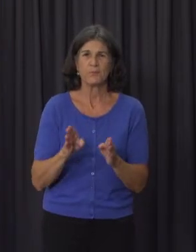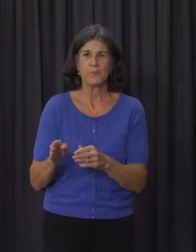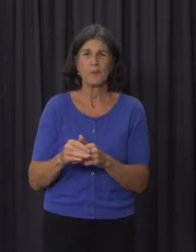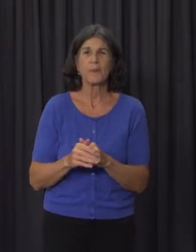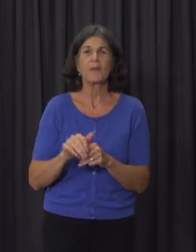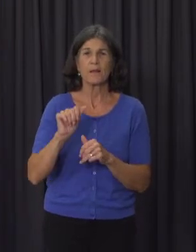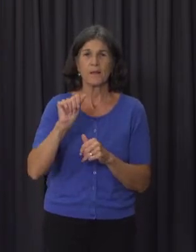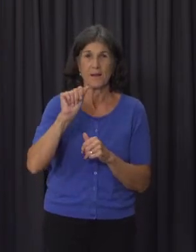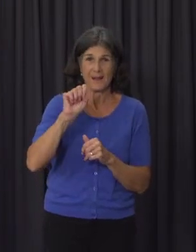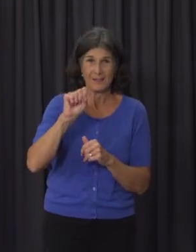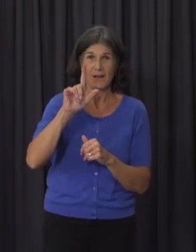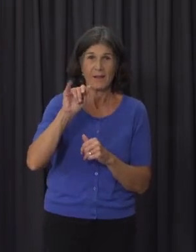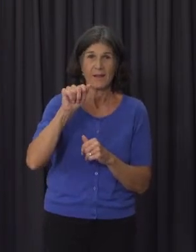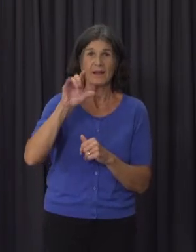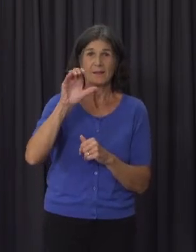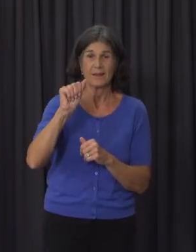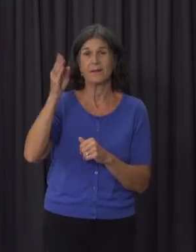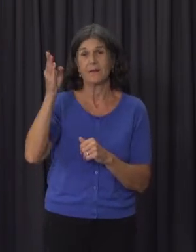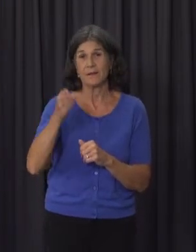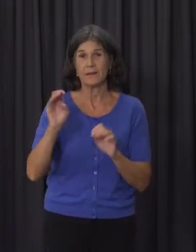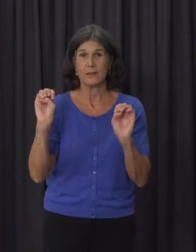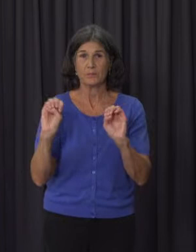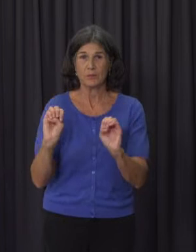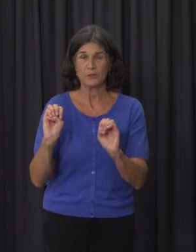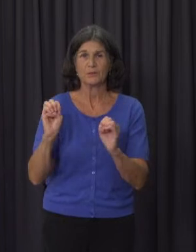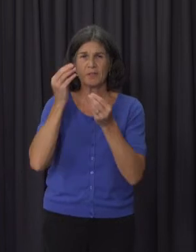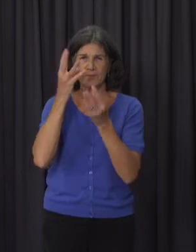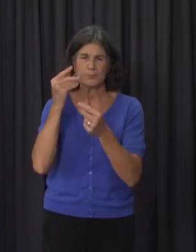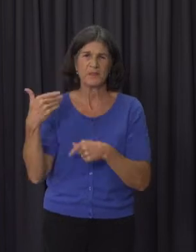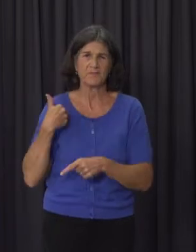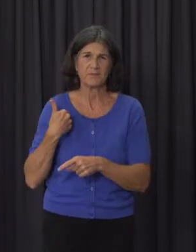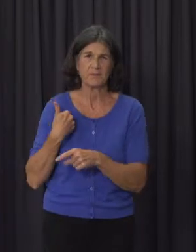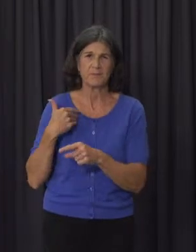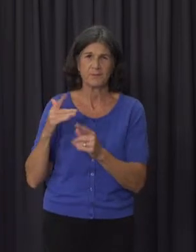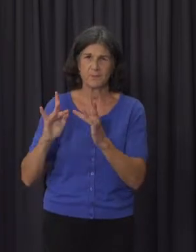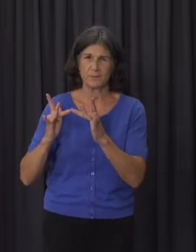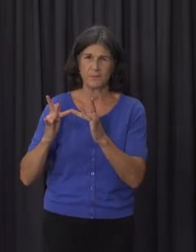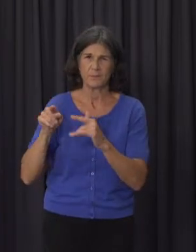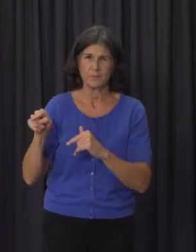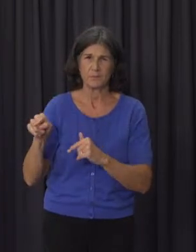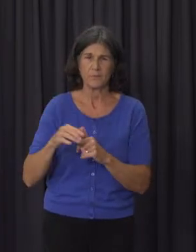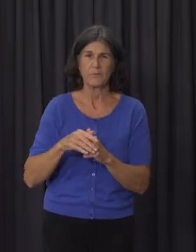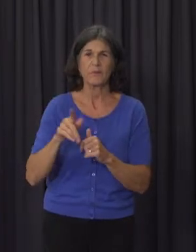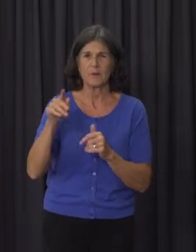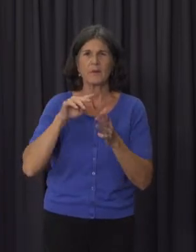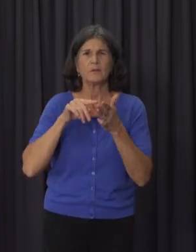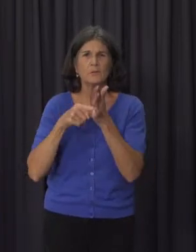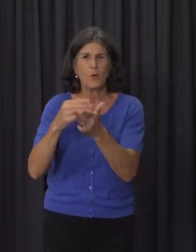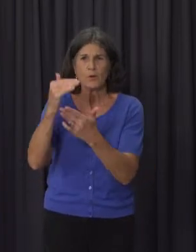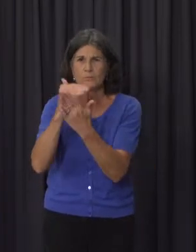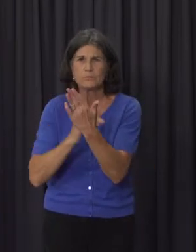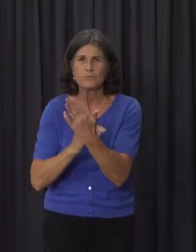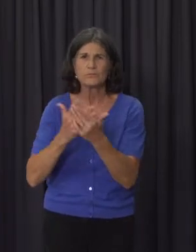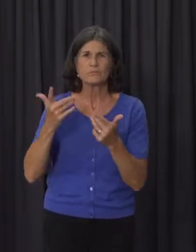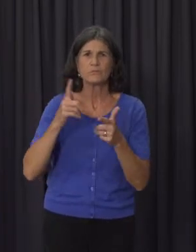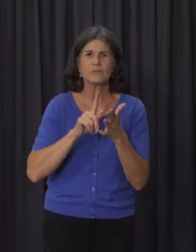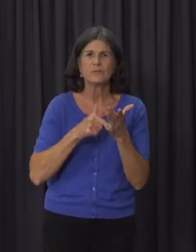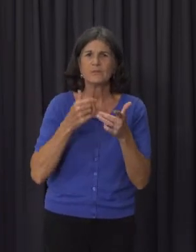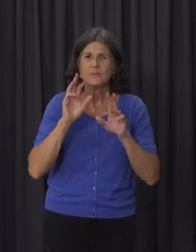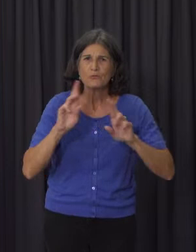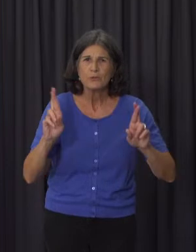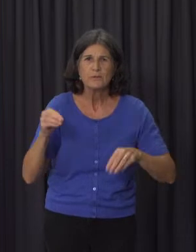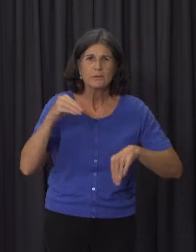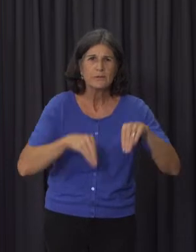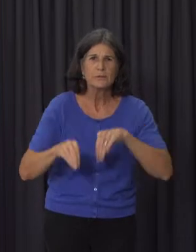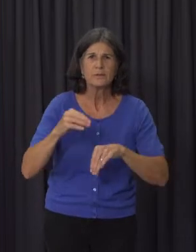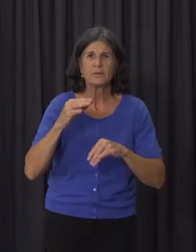Preparing in advance can keep you and your loved ones safe. Evacuation alerts help you to prepare to leave on short notice. You can stay informed